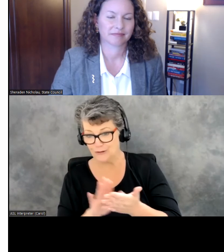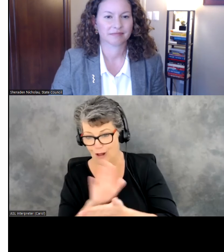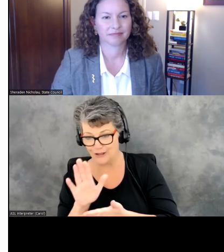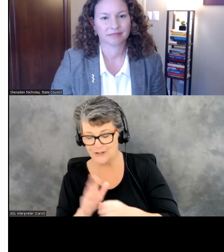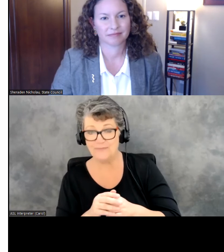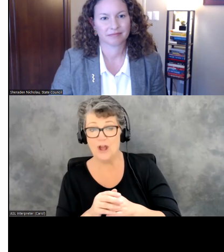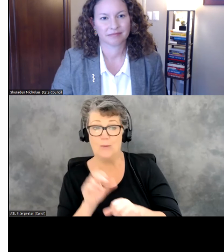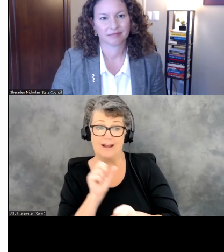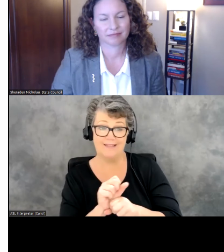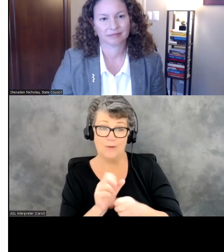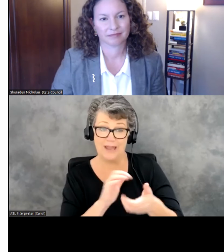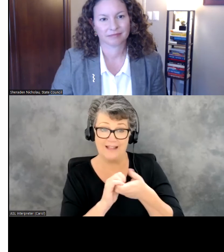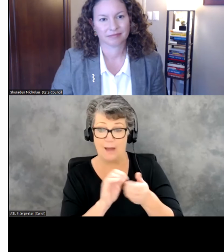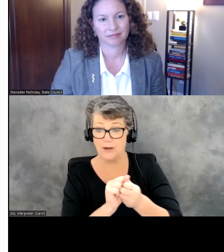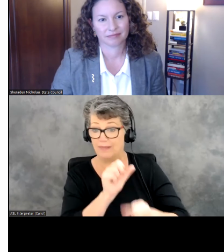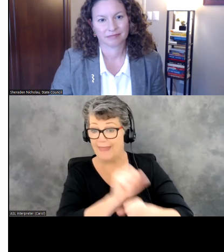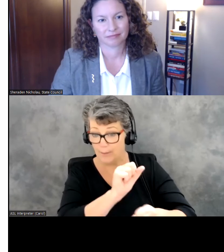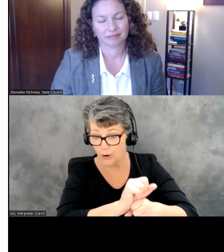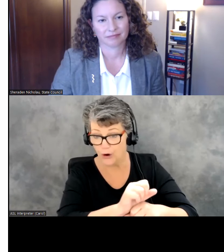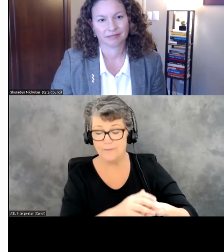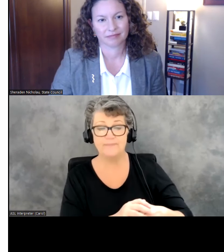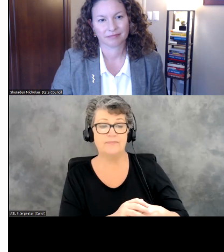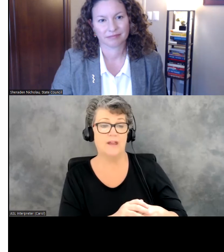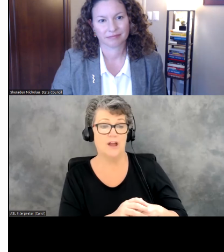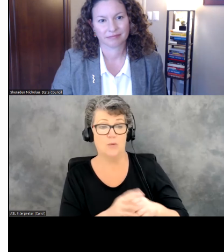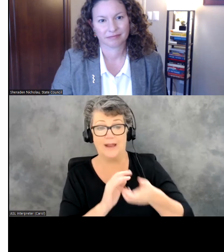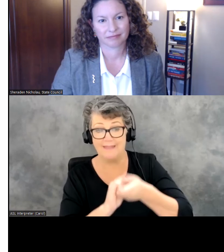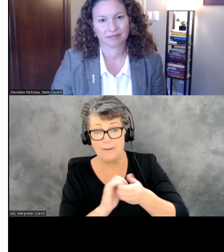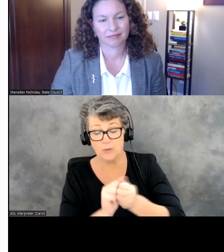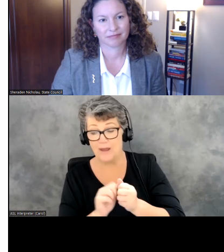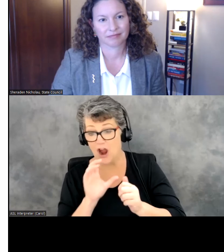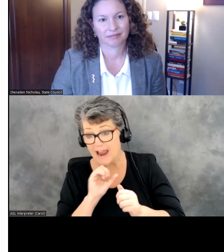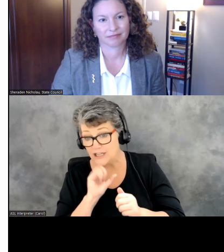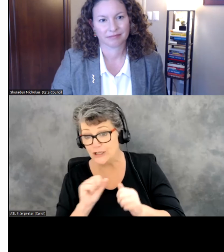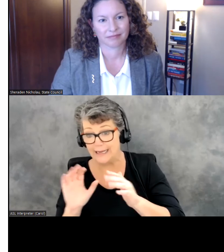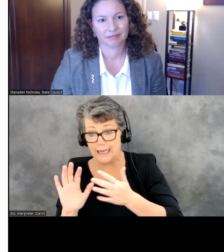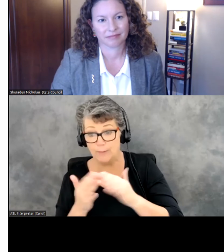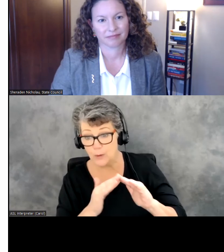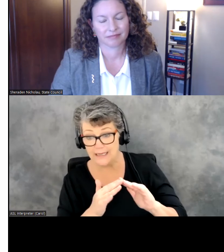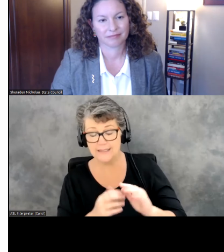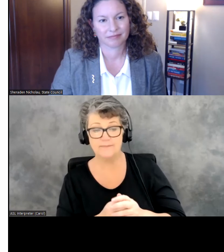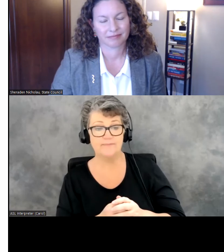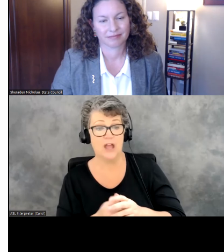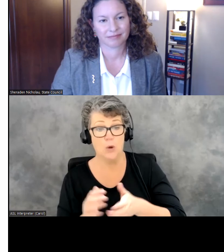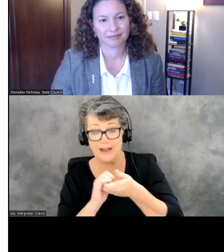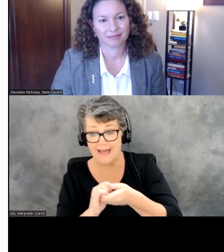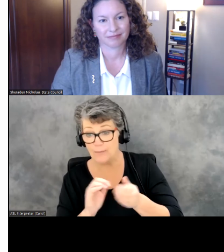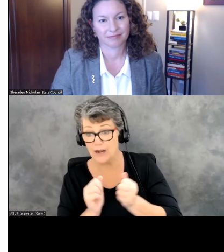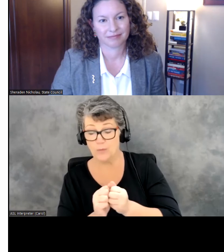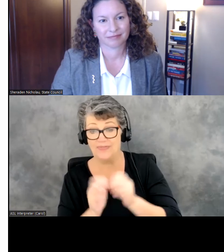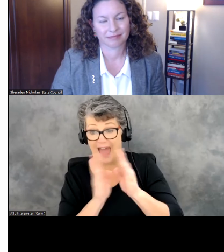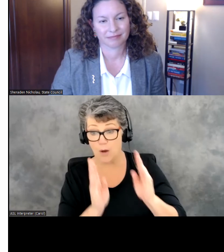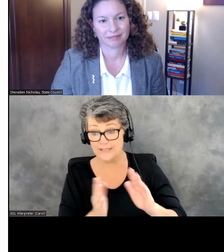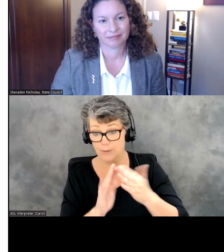with labor. We've collaborated with our aging communities. We've collaborated with the housing communities. And it's